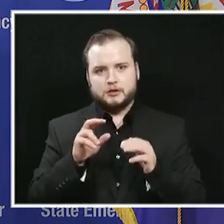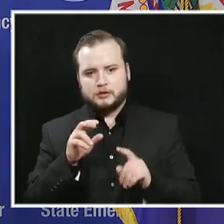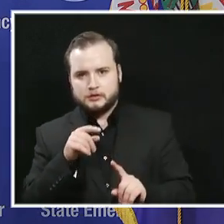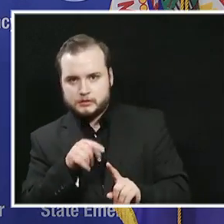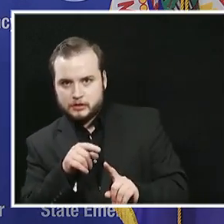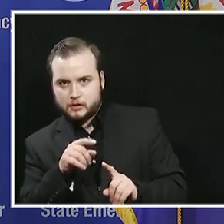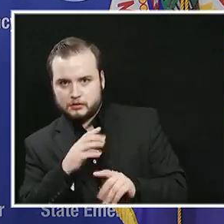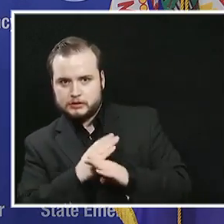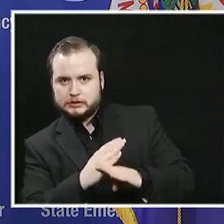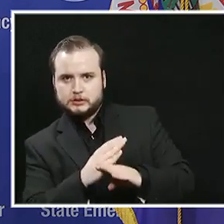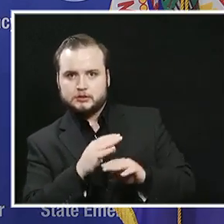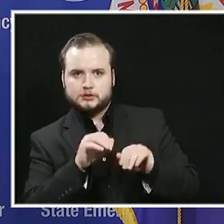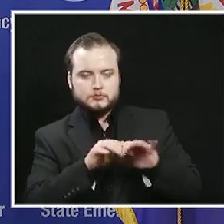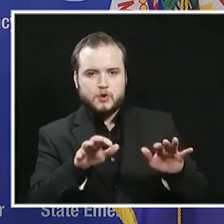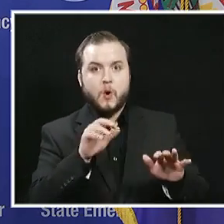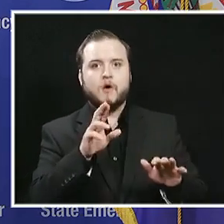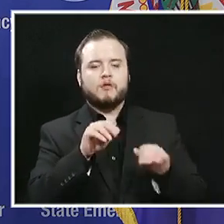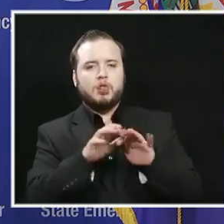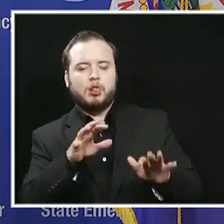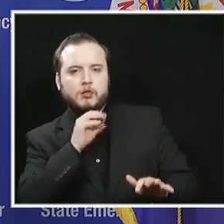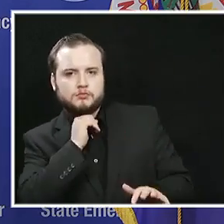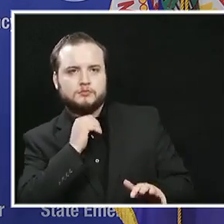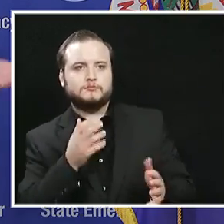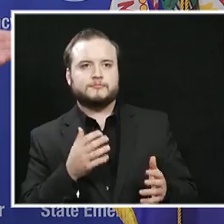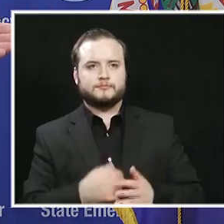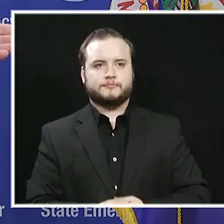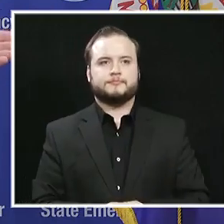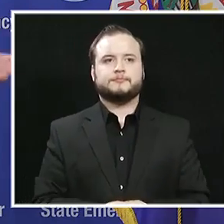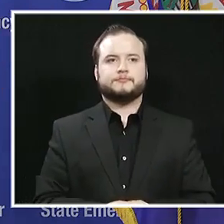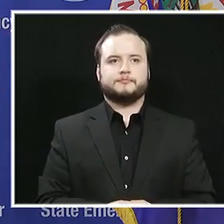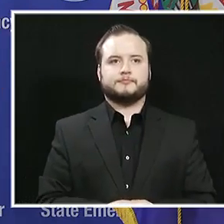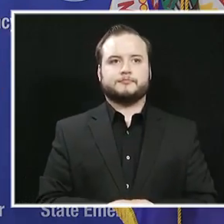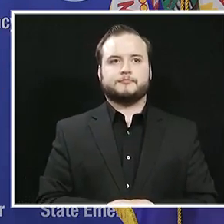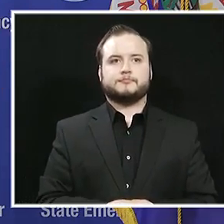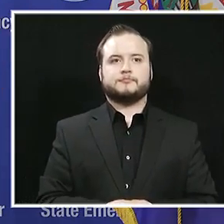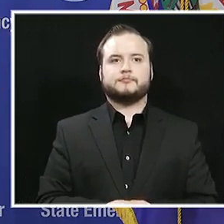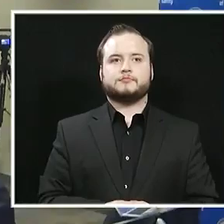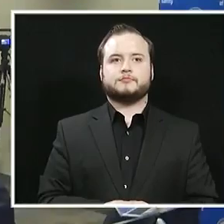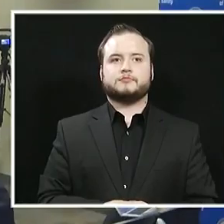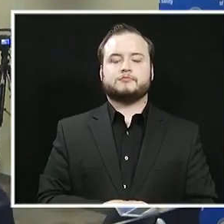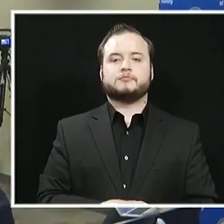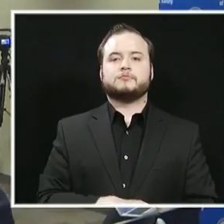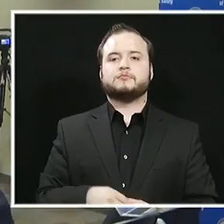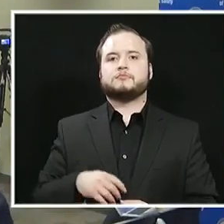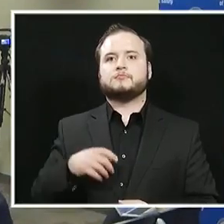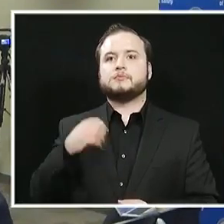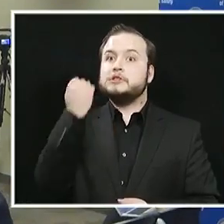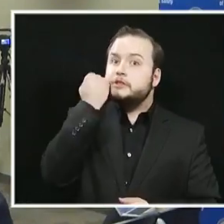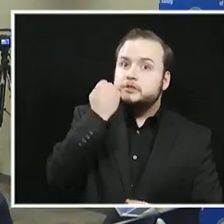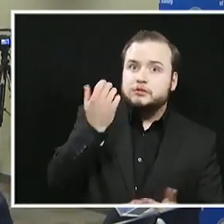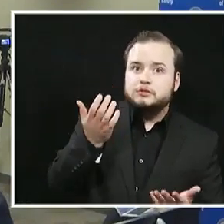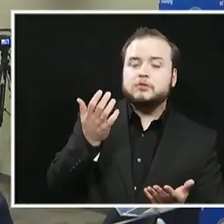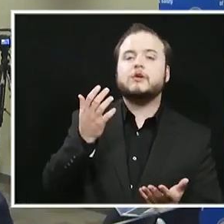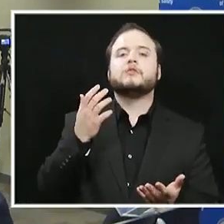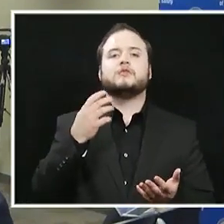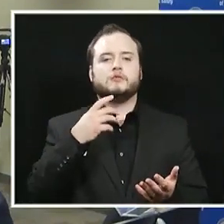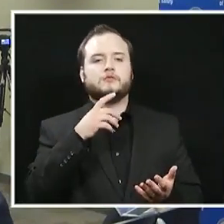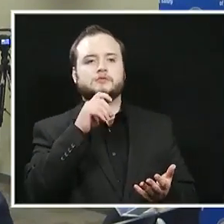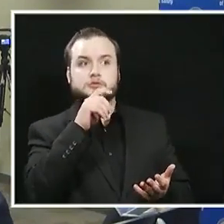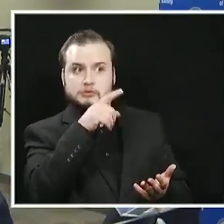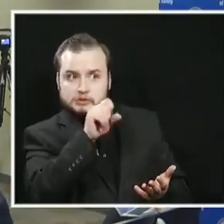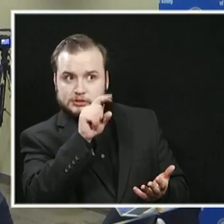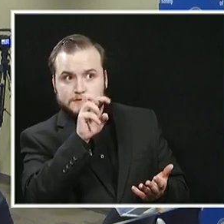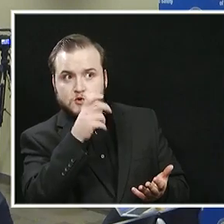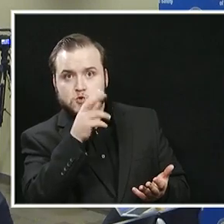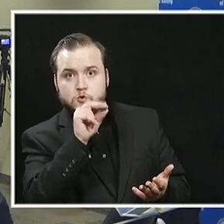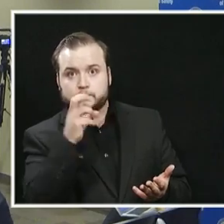mean afterwards? The other question was? Dental services? Yes. Steve, you want to talk about that? Sure. This is a PPE issue too. It is a PPE issue,